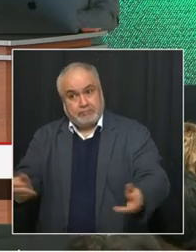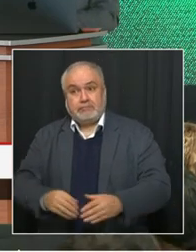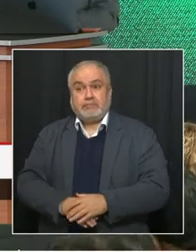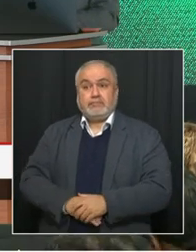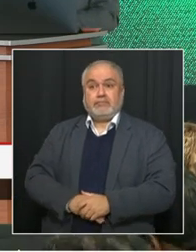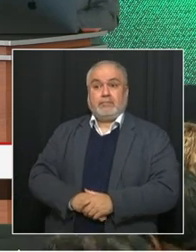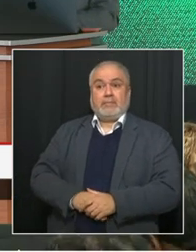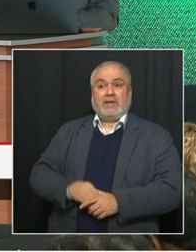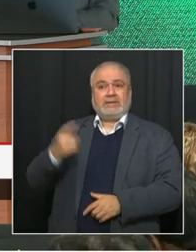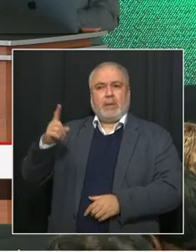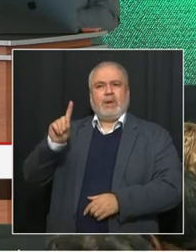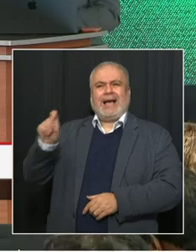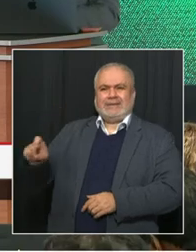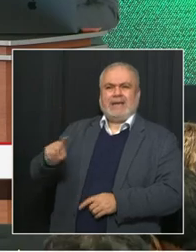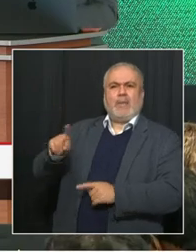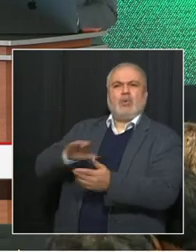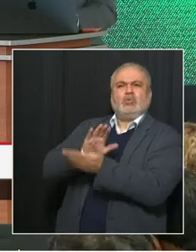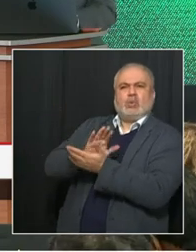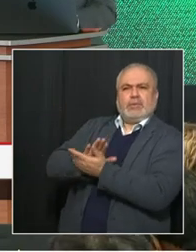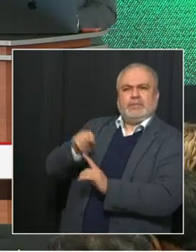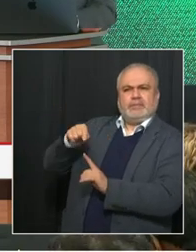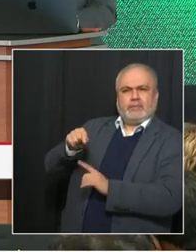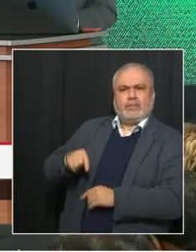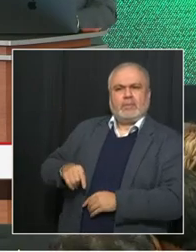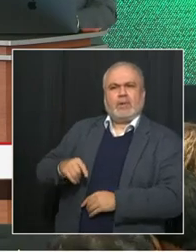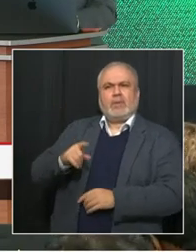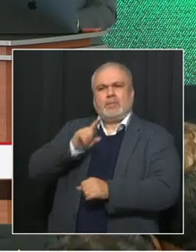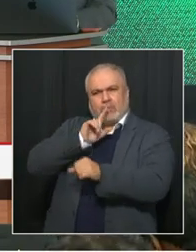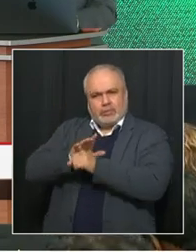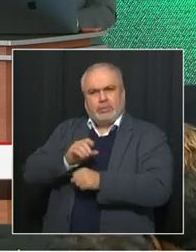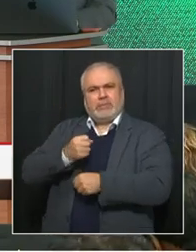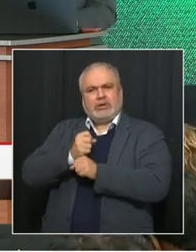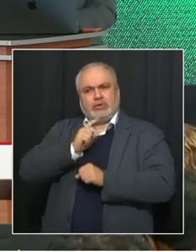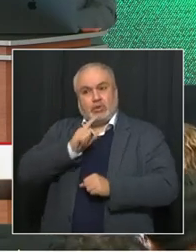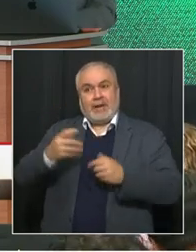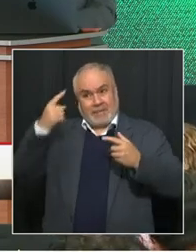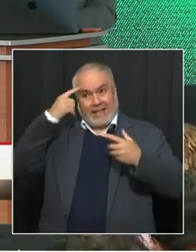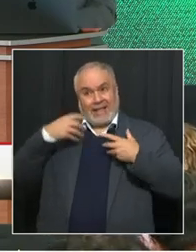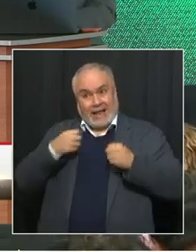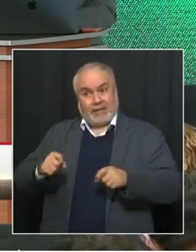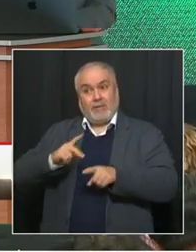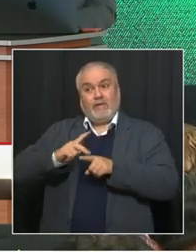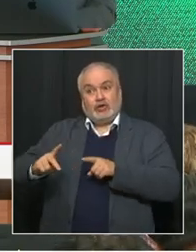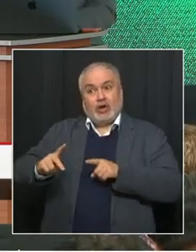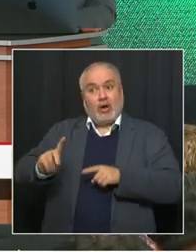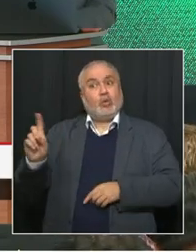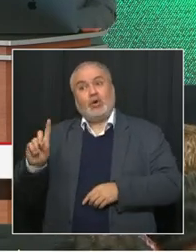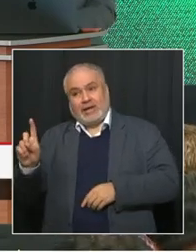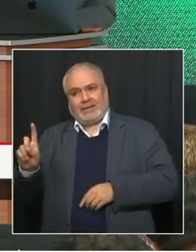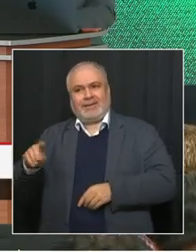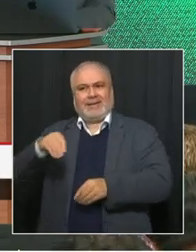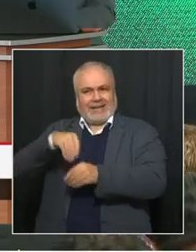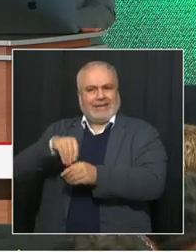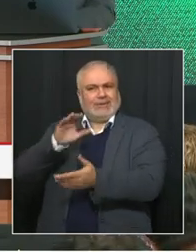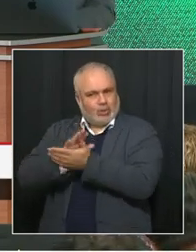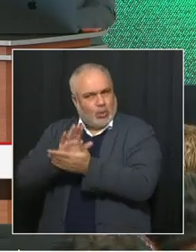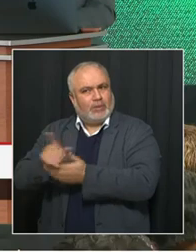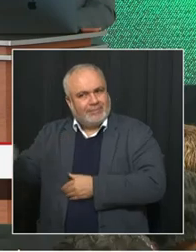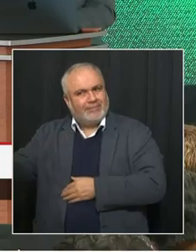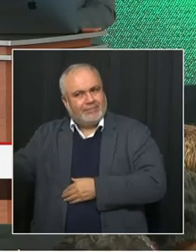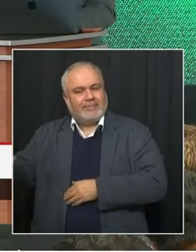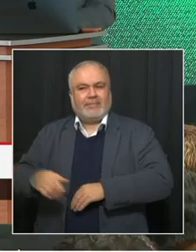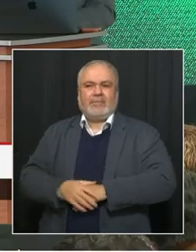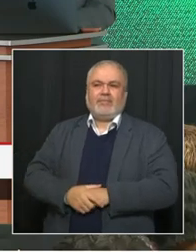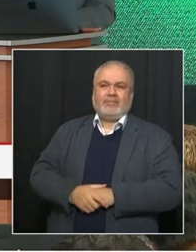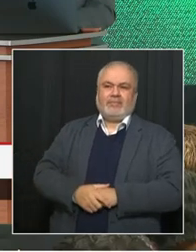are committed to having healthcare professionals in our schools. And DC Health has recently taken over the provision